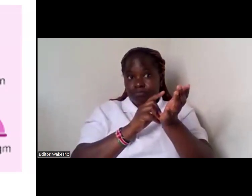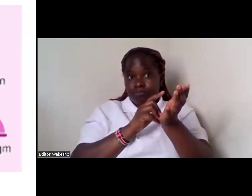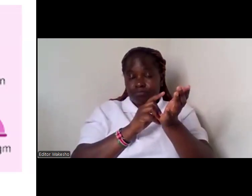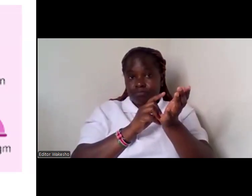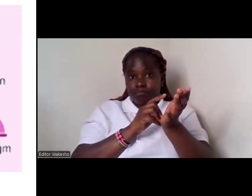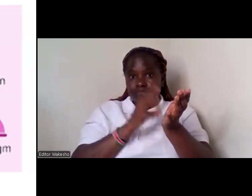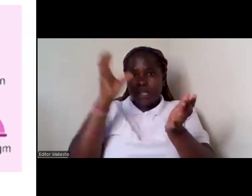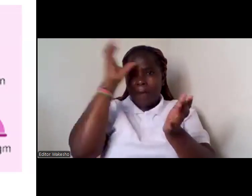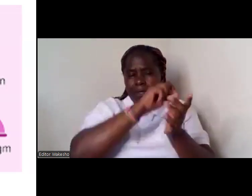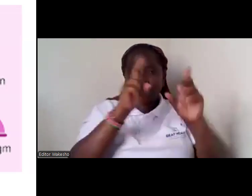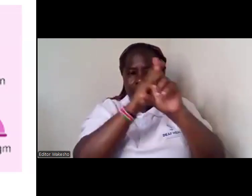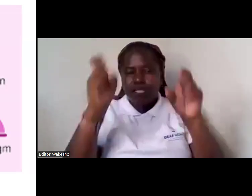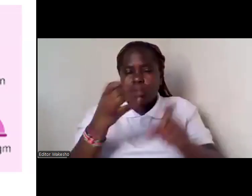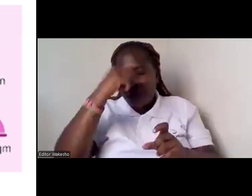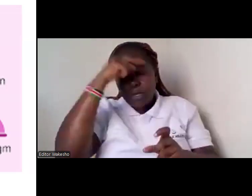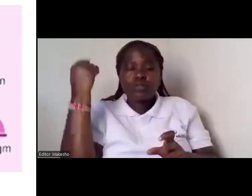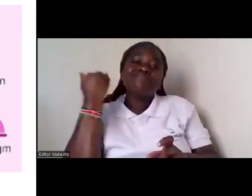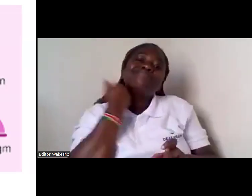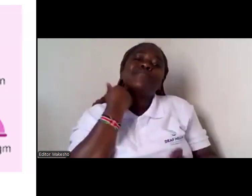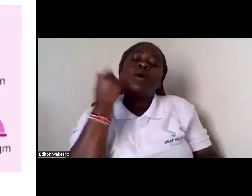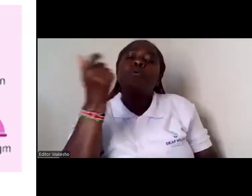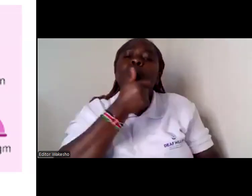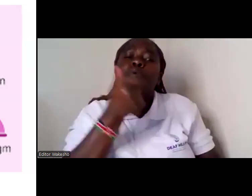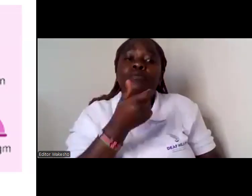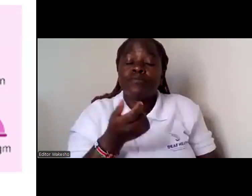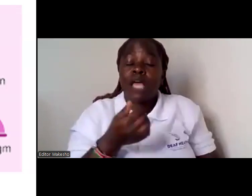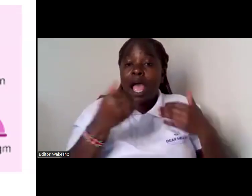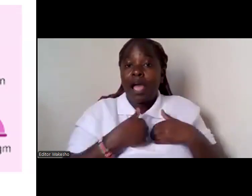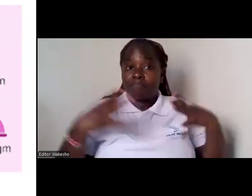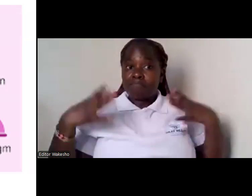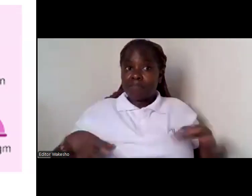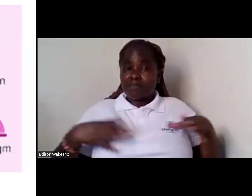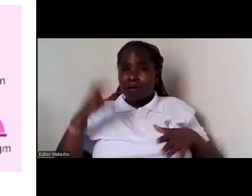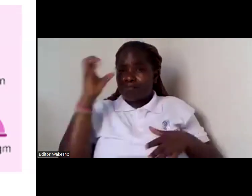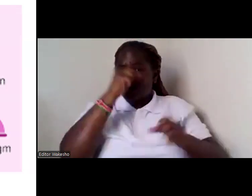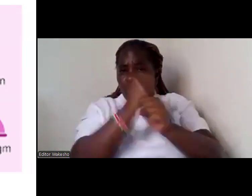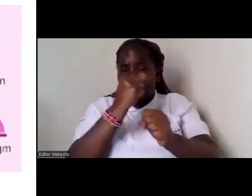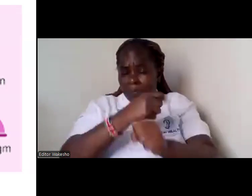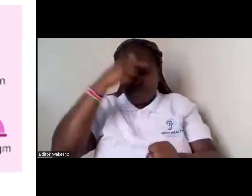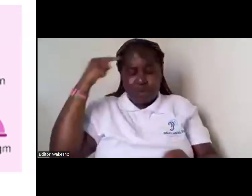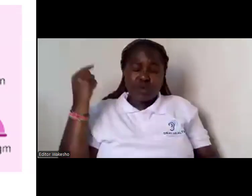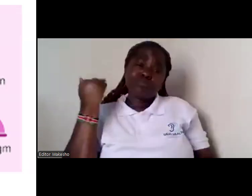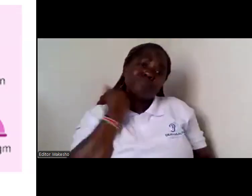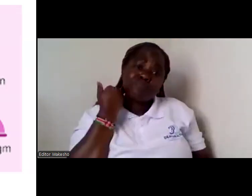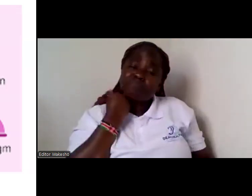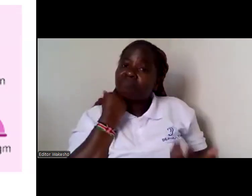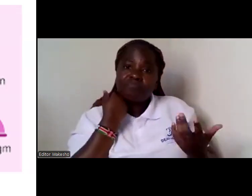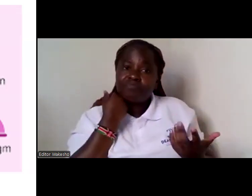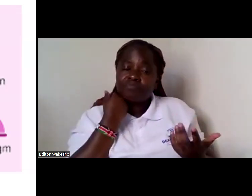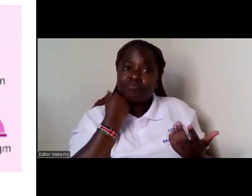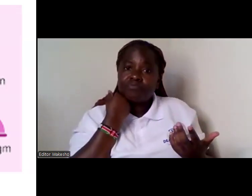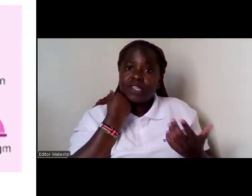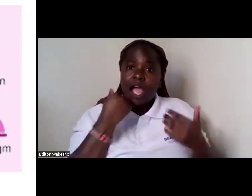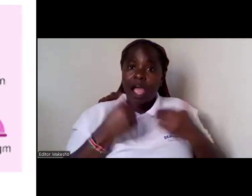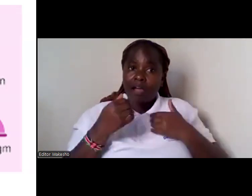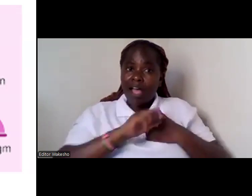missing exams because of periods. We've had people missing work because of their periods. There are people even who have